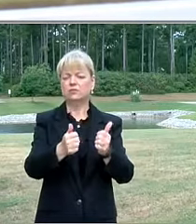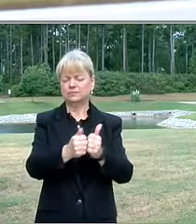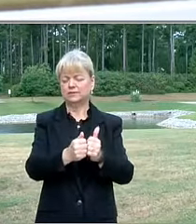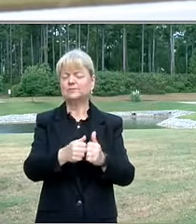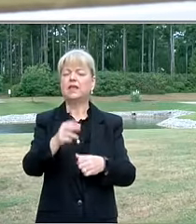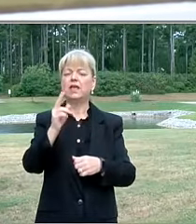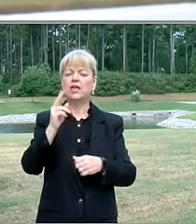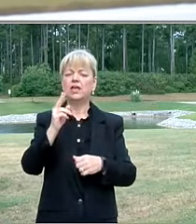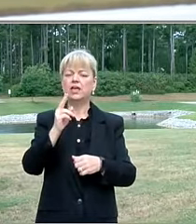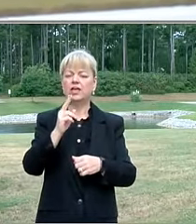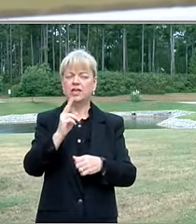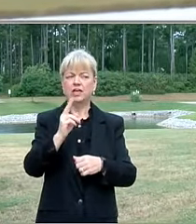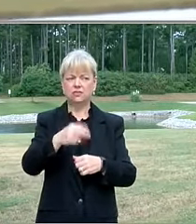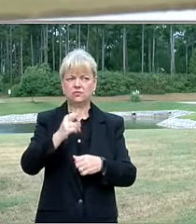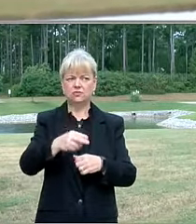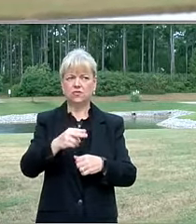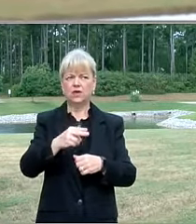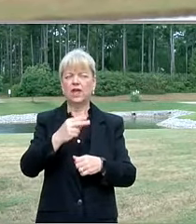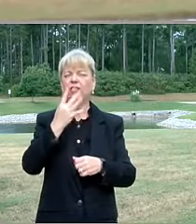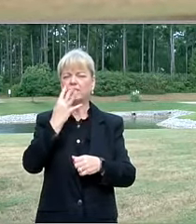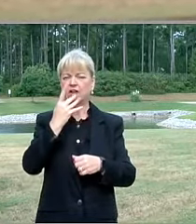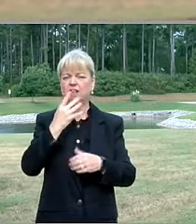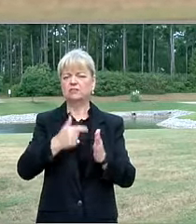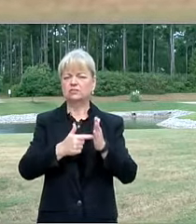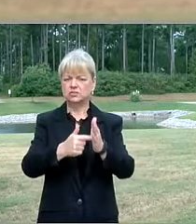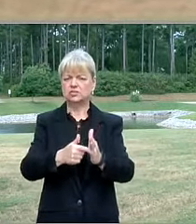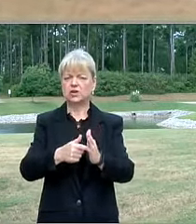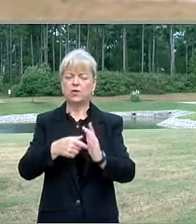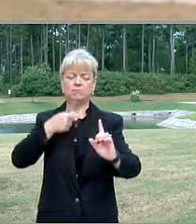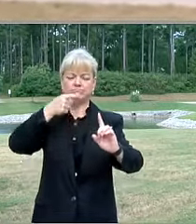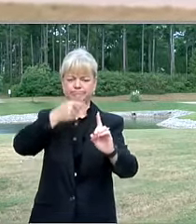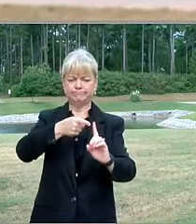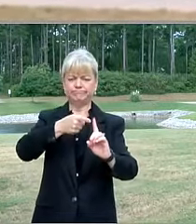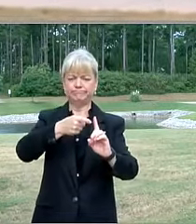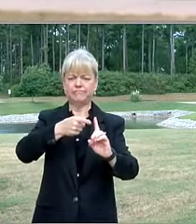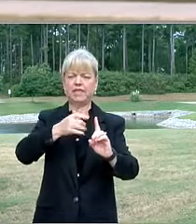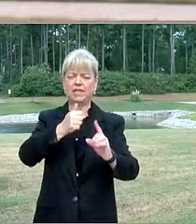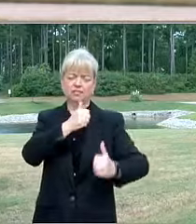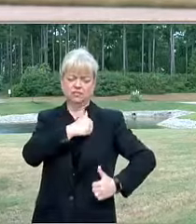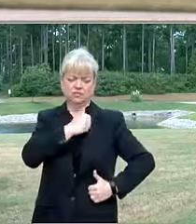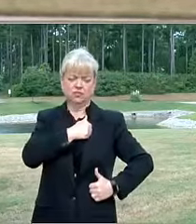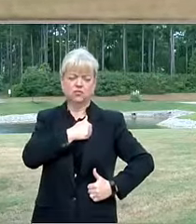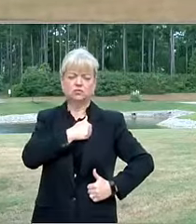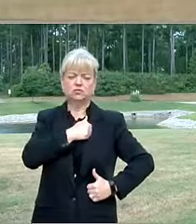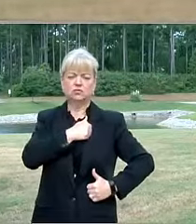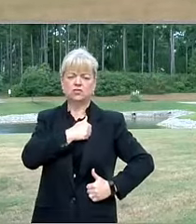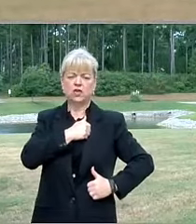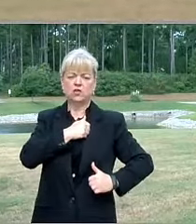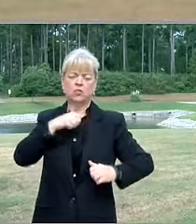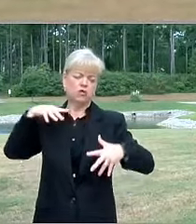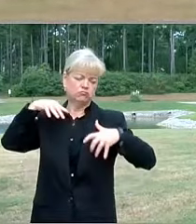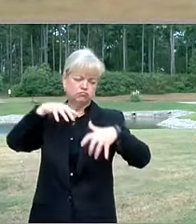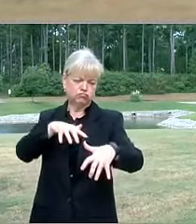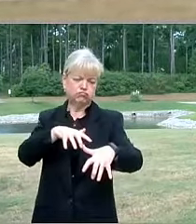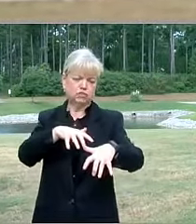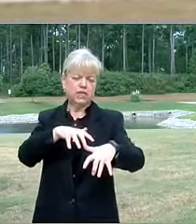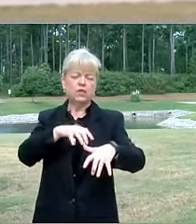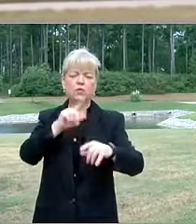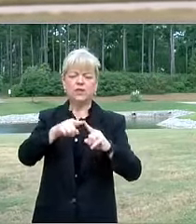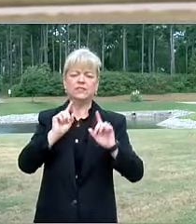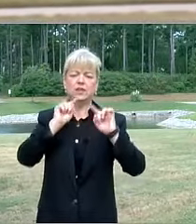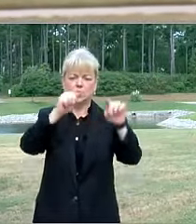Historically, the colors served as the point around which soldiers of the organization rallied as they moved forward into